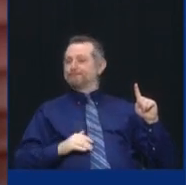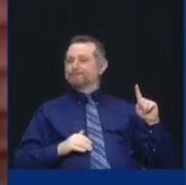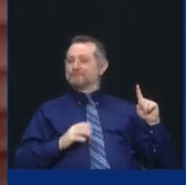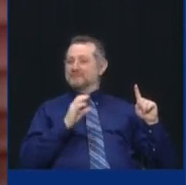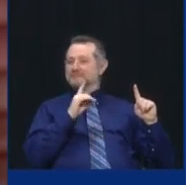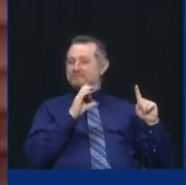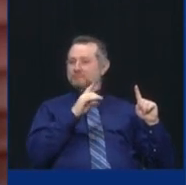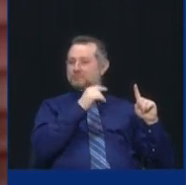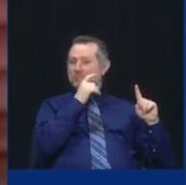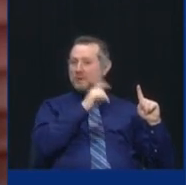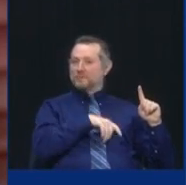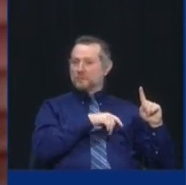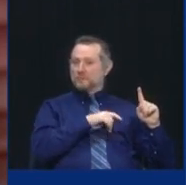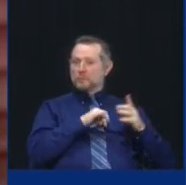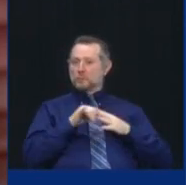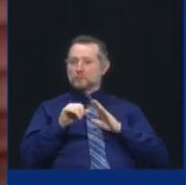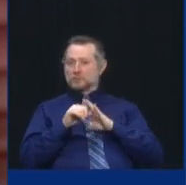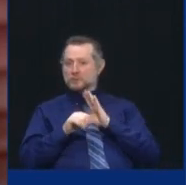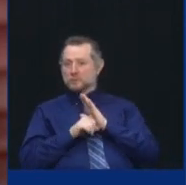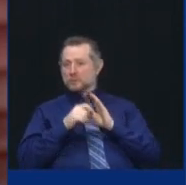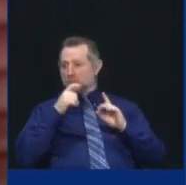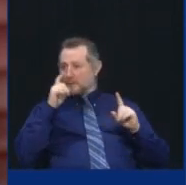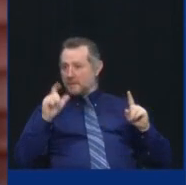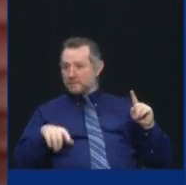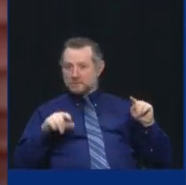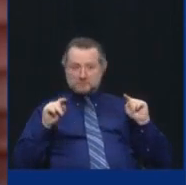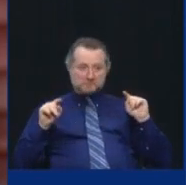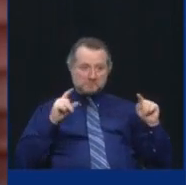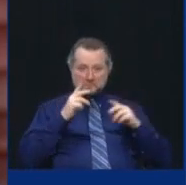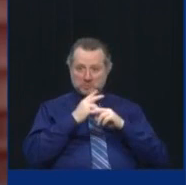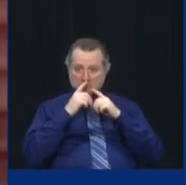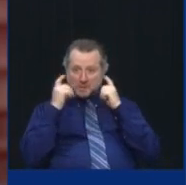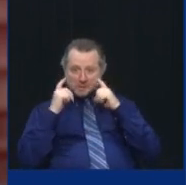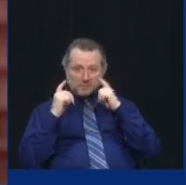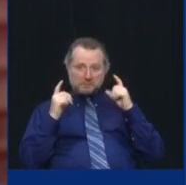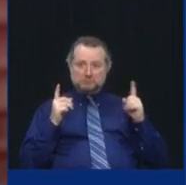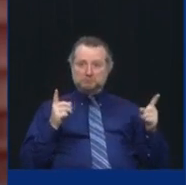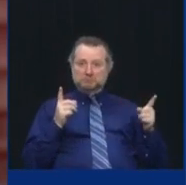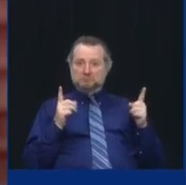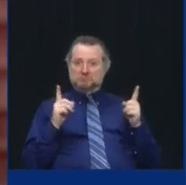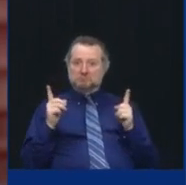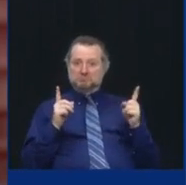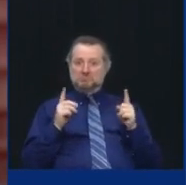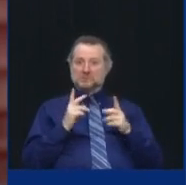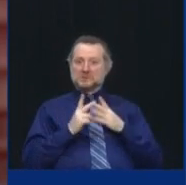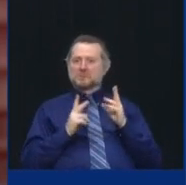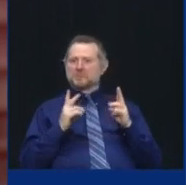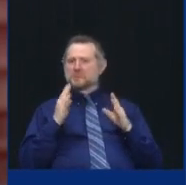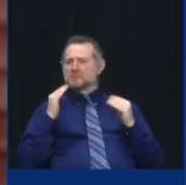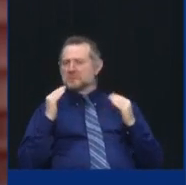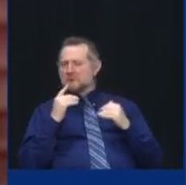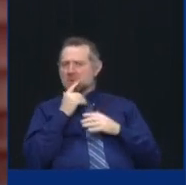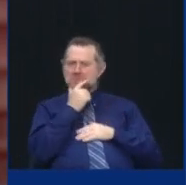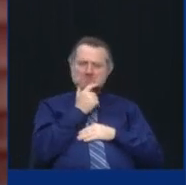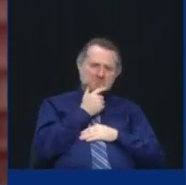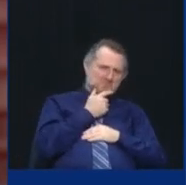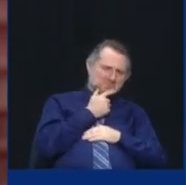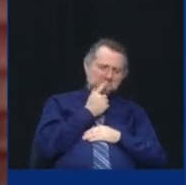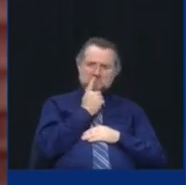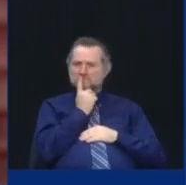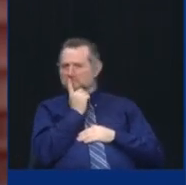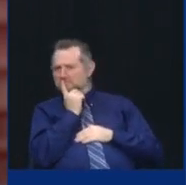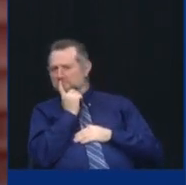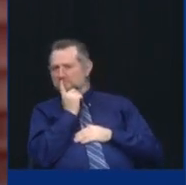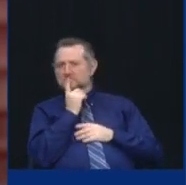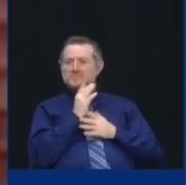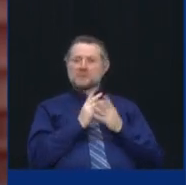that, and that's nice, the New York State Commissioner of Health said that, but I'm going to process it myself. And you know what? I think I'm going to keep